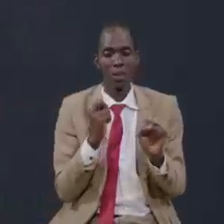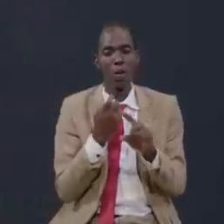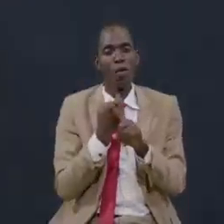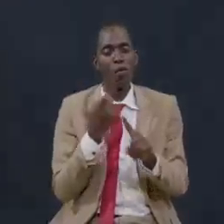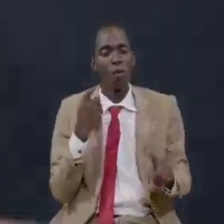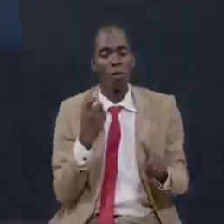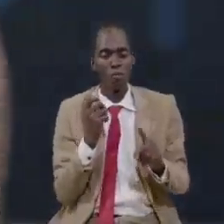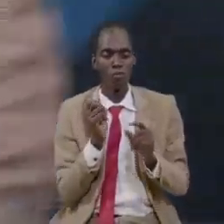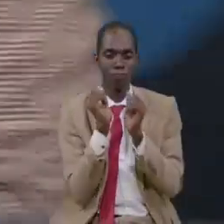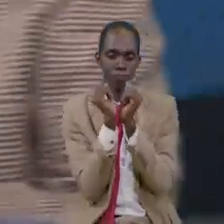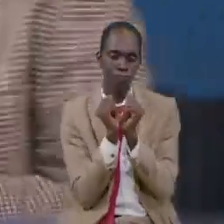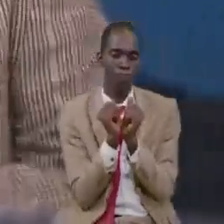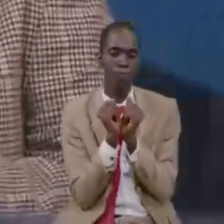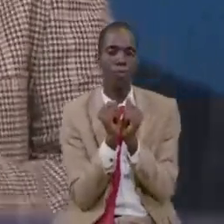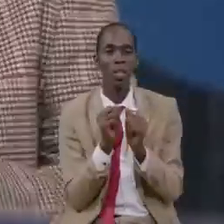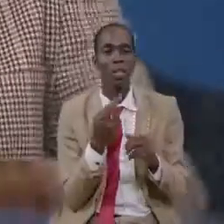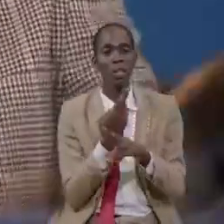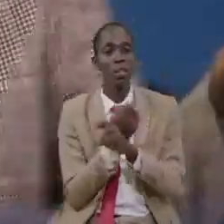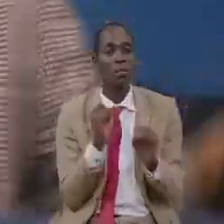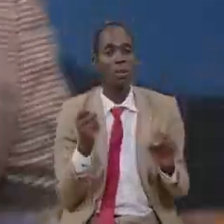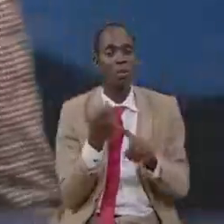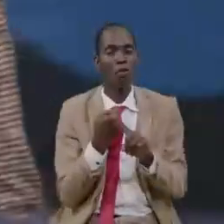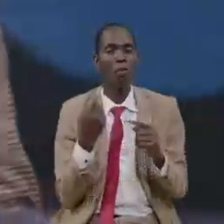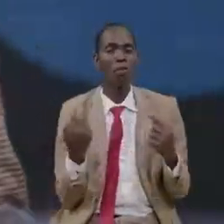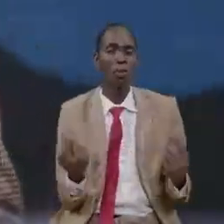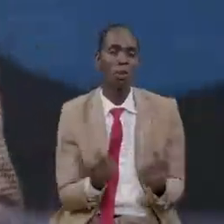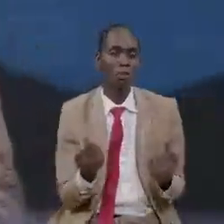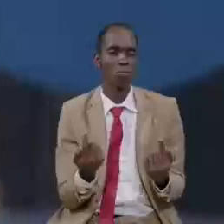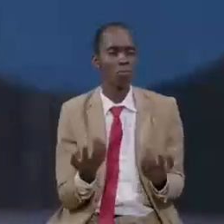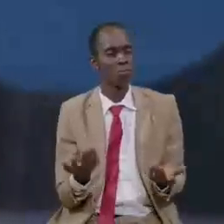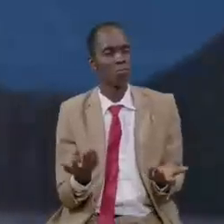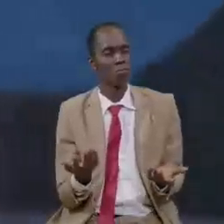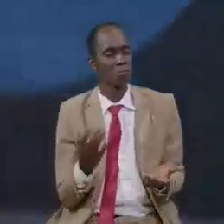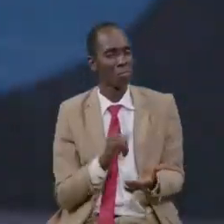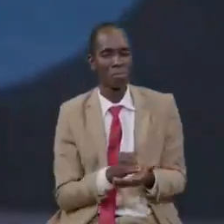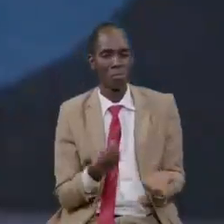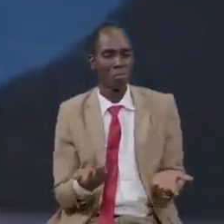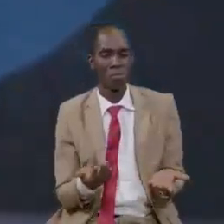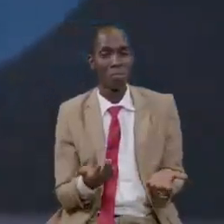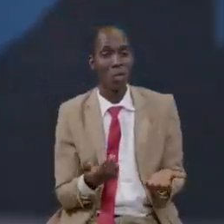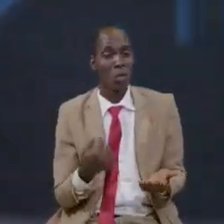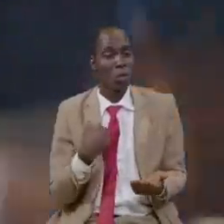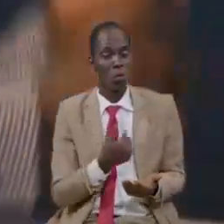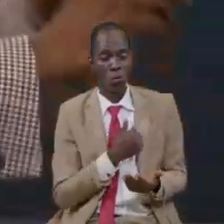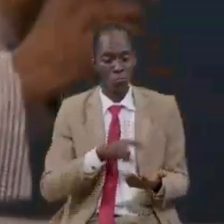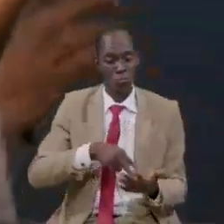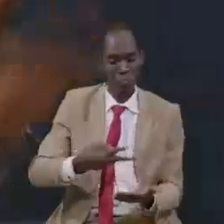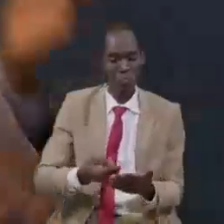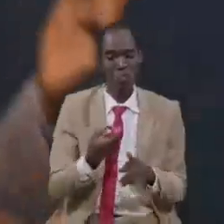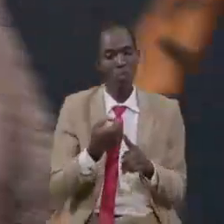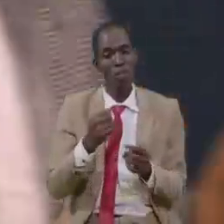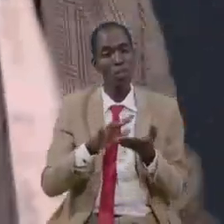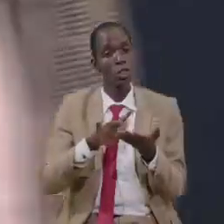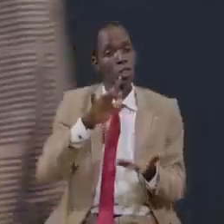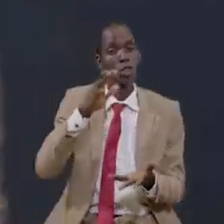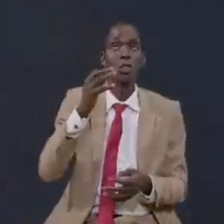Redemption from sin. No, that's it. We have come short of the glory of God. We're sinners